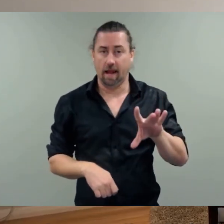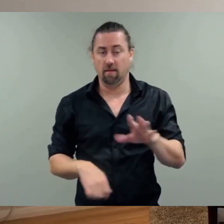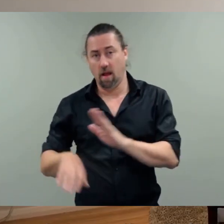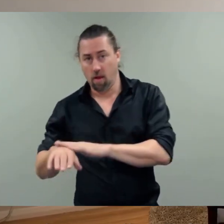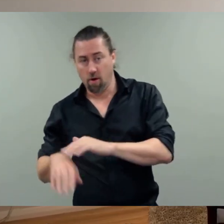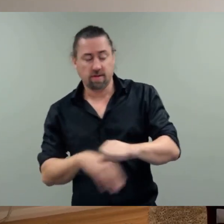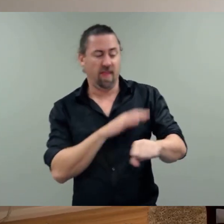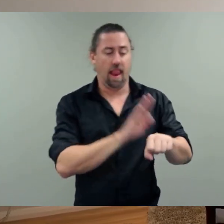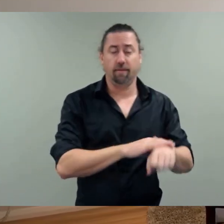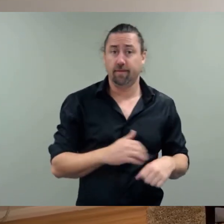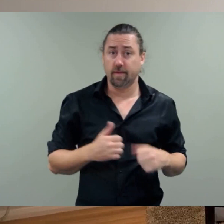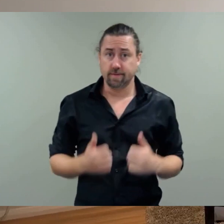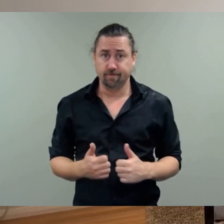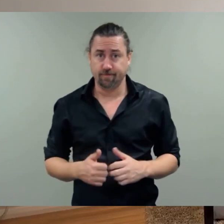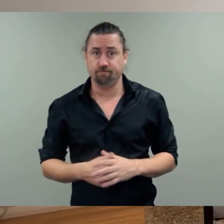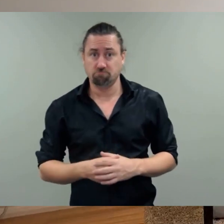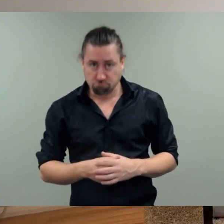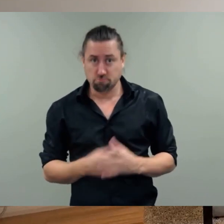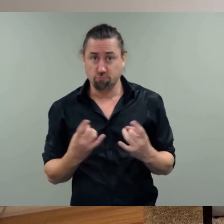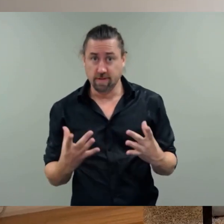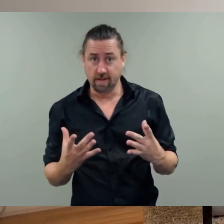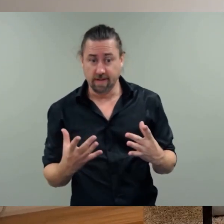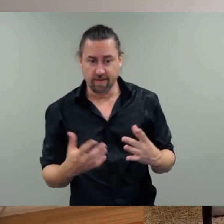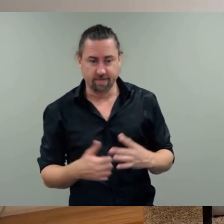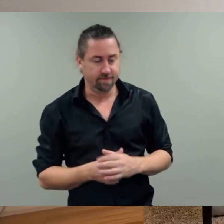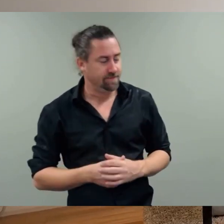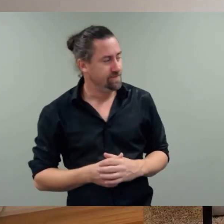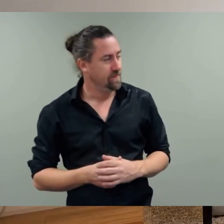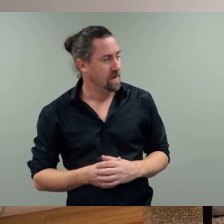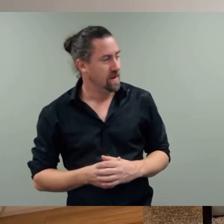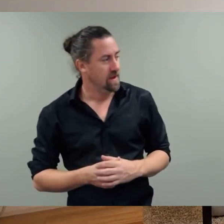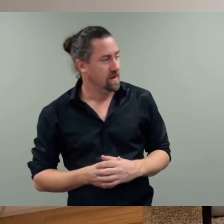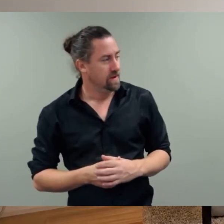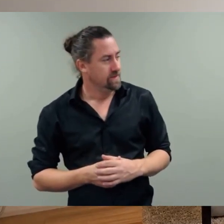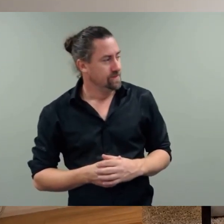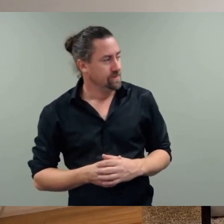this for another 10 times on our left. Let's go.